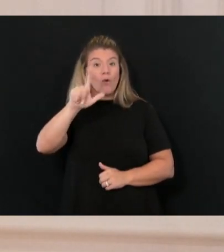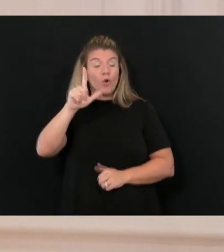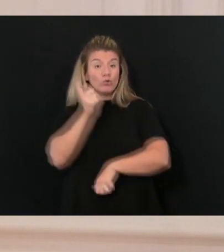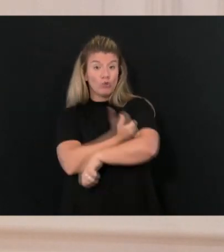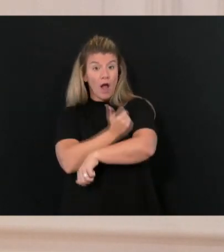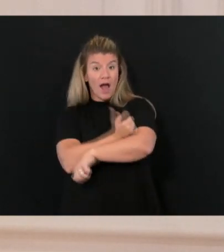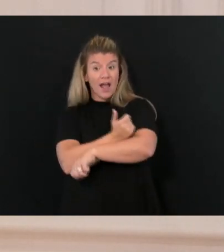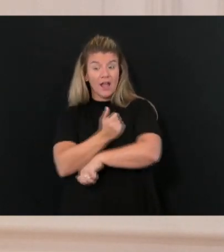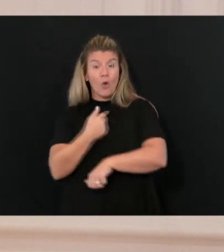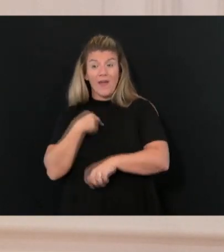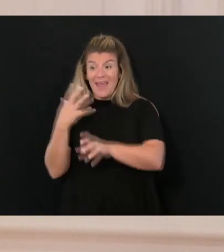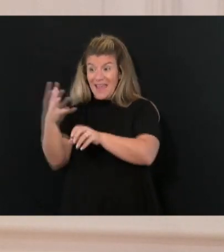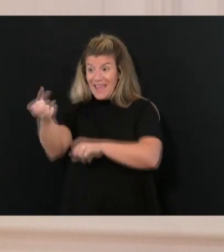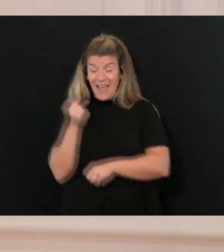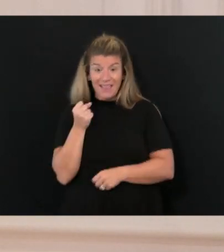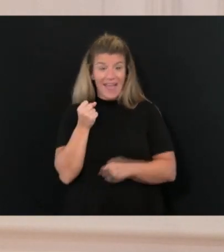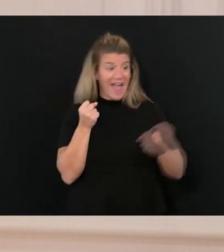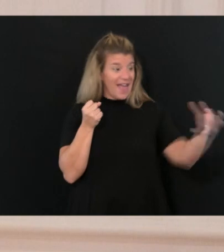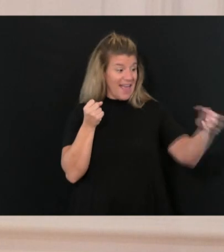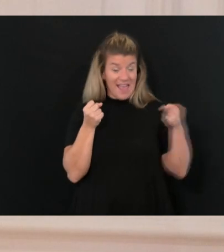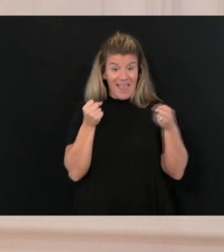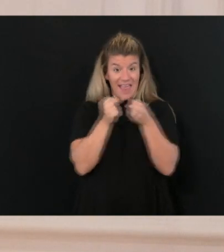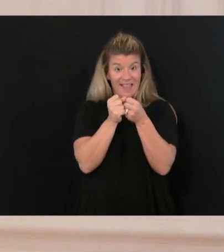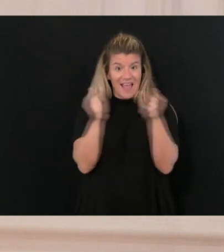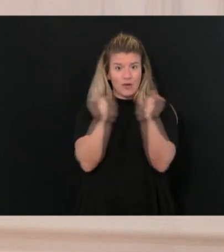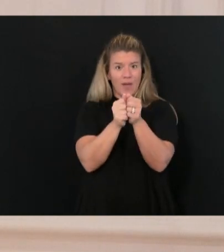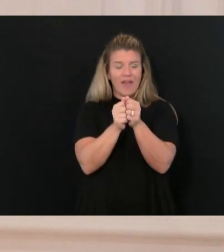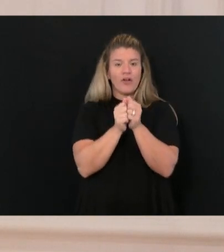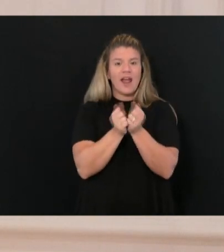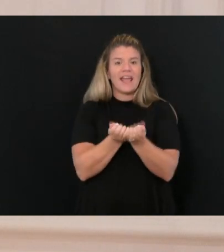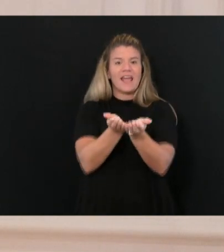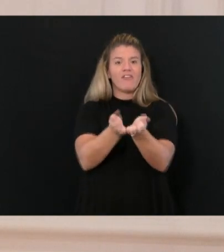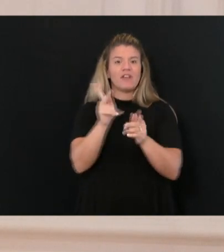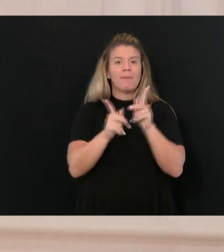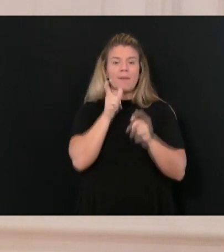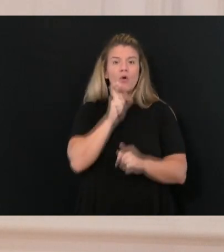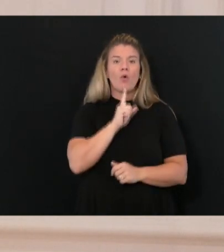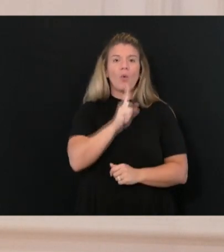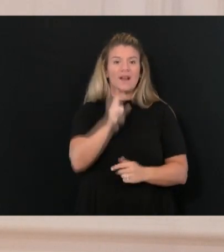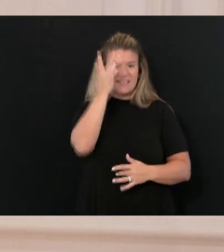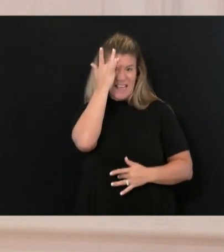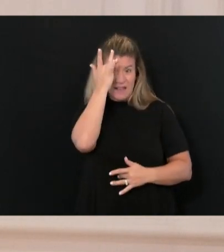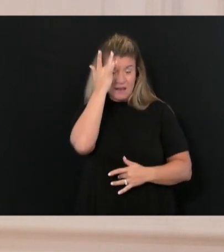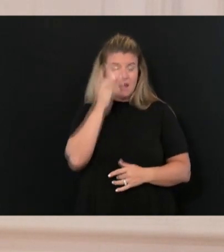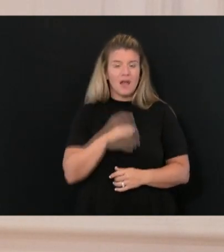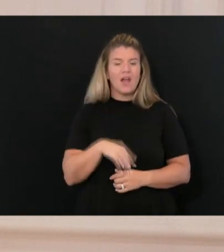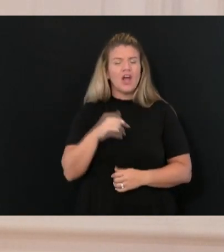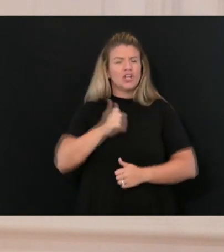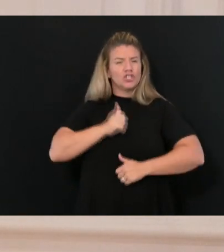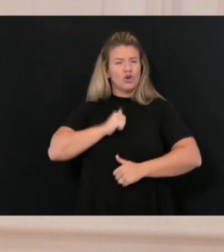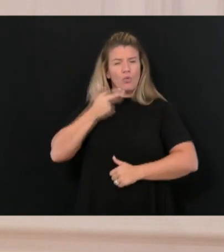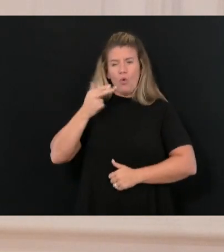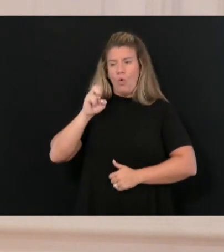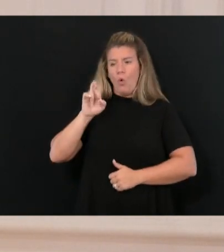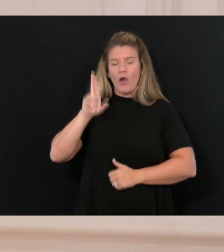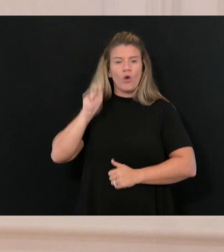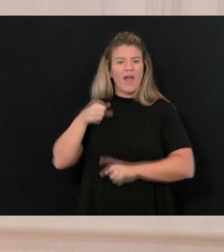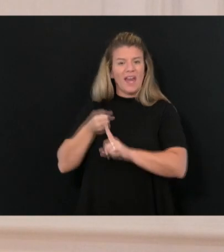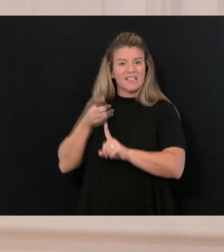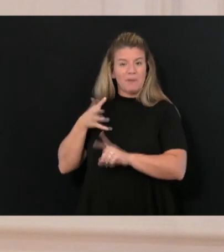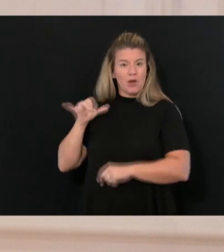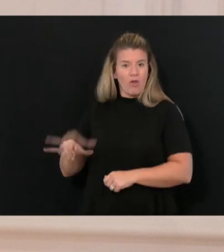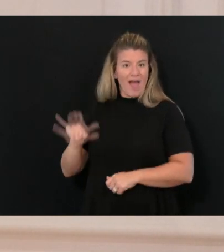in combination in people who are really sick. And General Hoyer will expand on that. But I also am really proud of